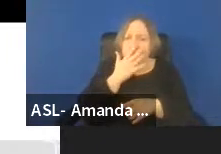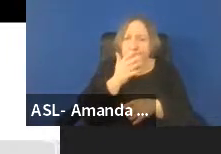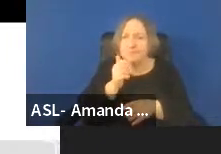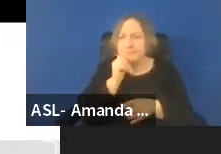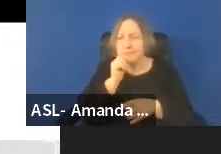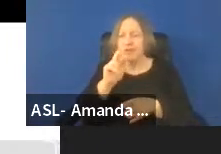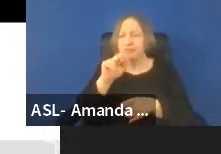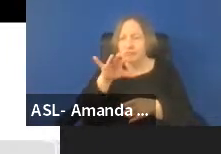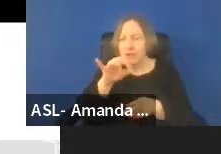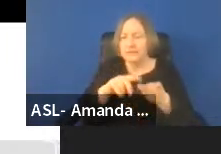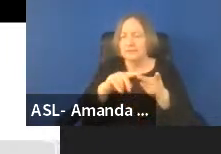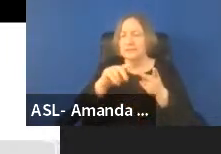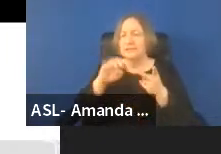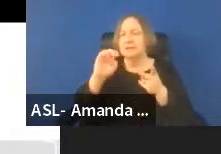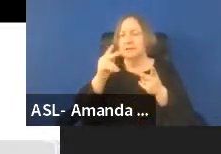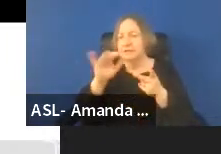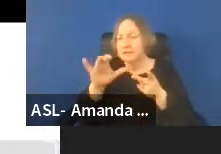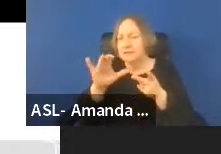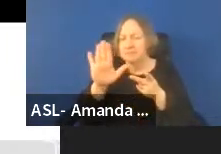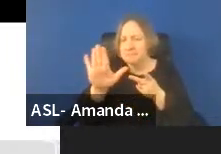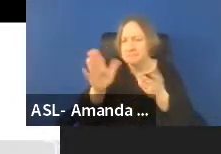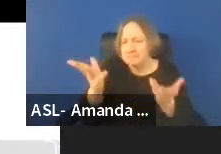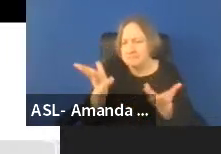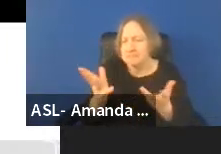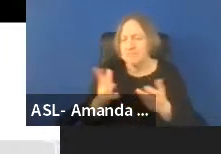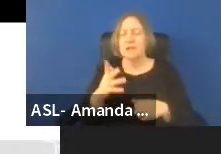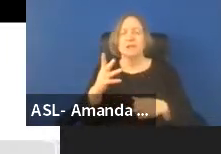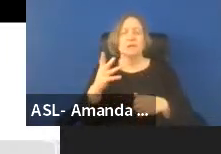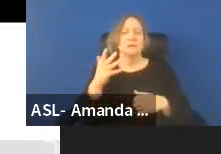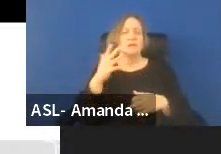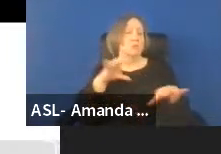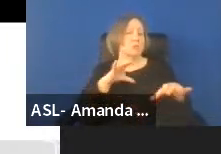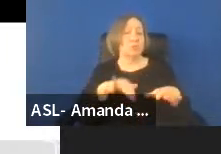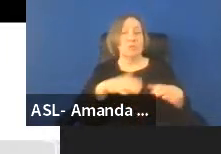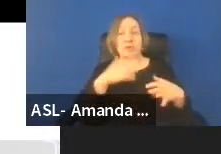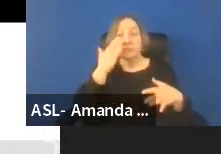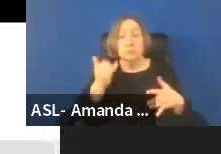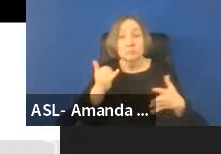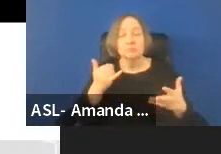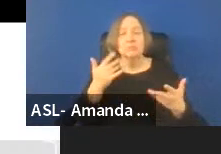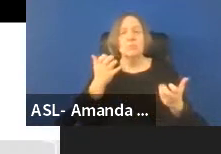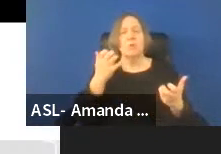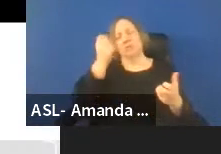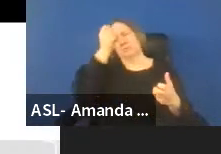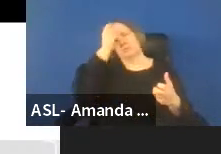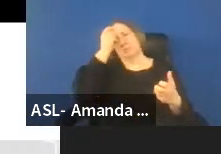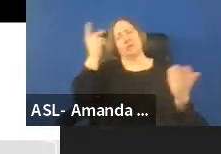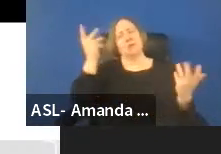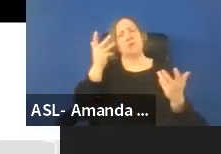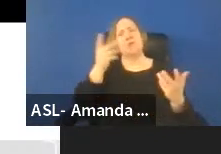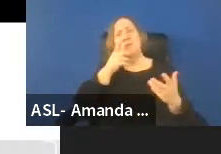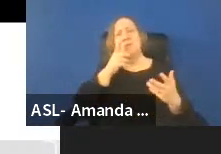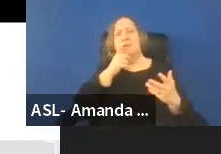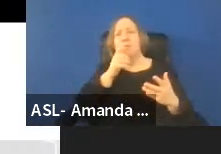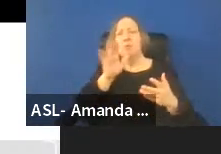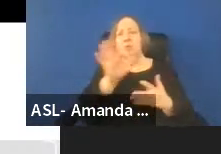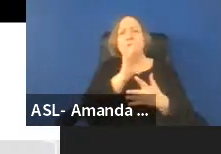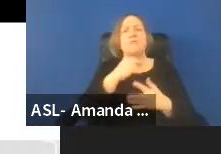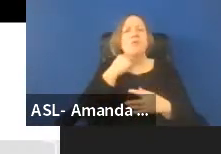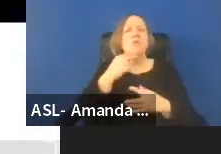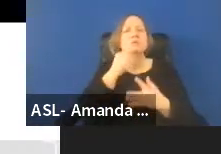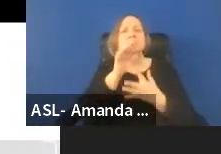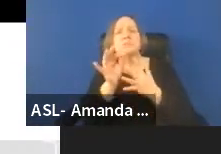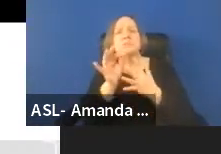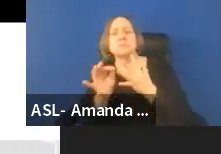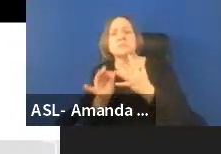ethnicity. We are doing this because we want to better understand whose voices are being heard so we can improve